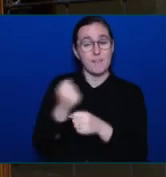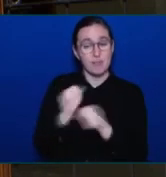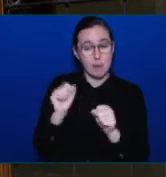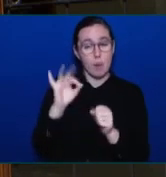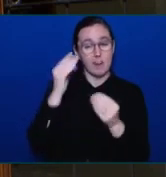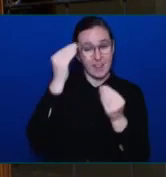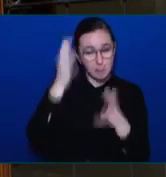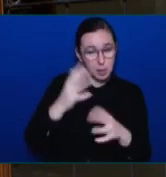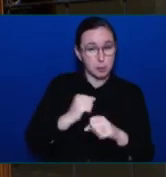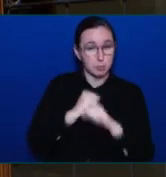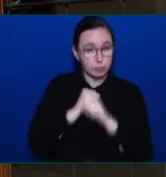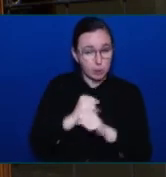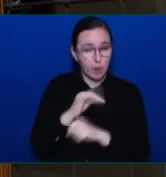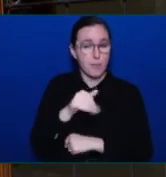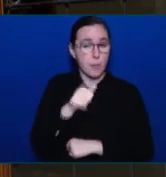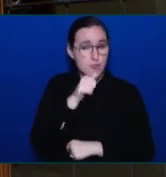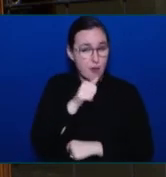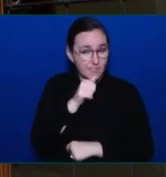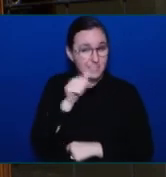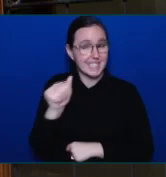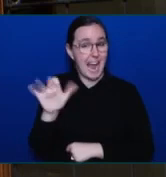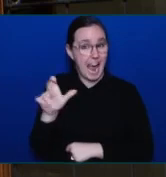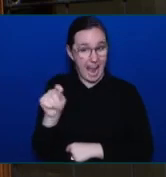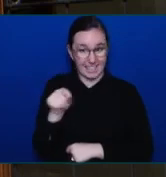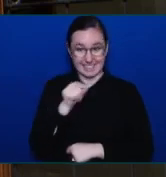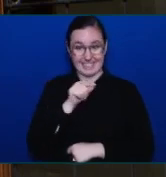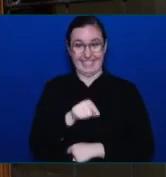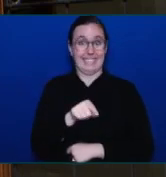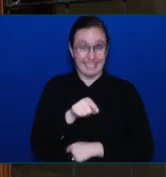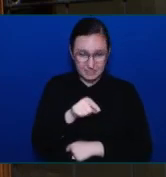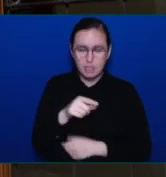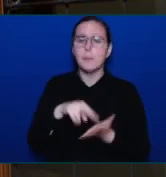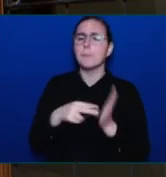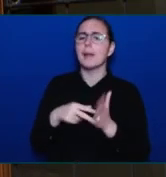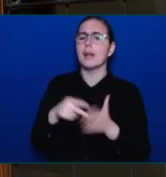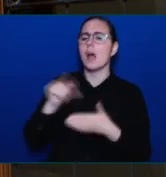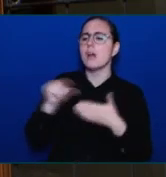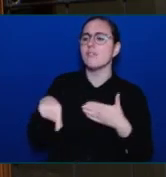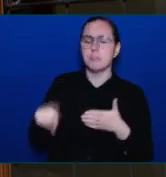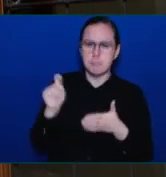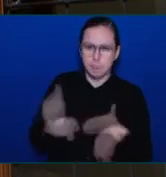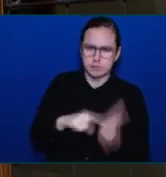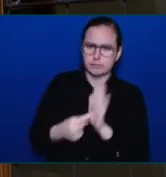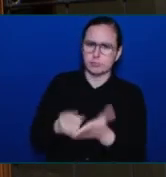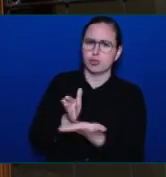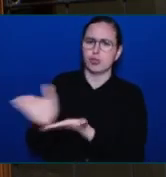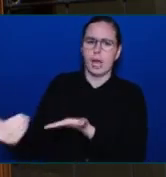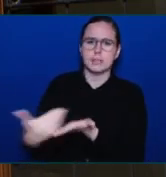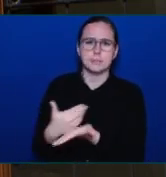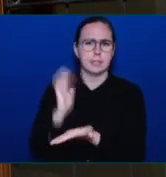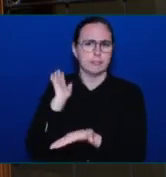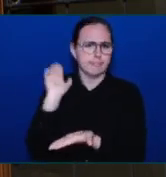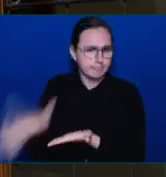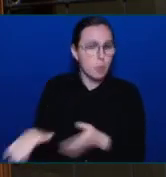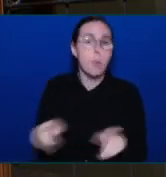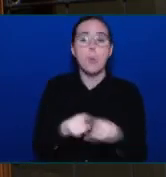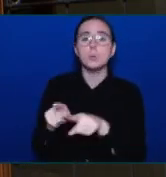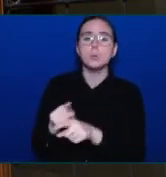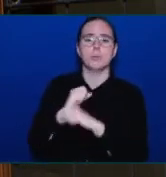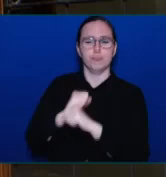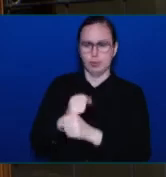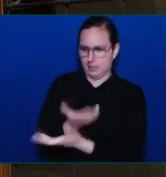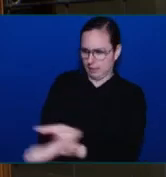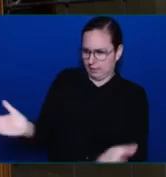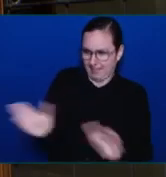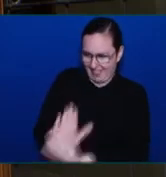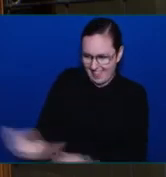and protects the personal privacy of British Columbians. It provides a right to access certain records and personal information held